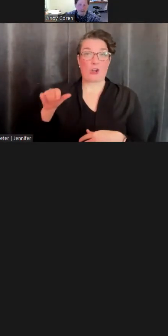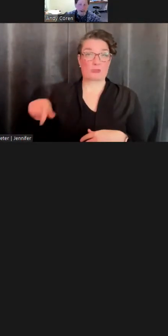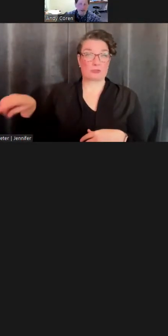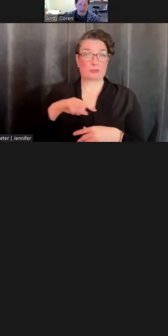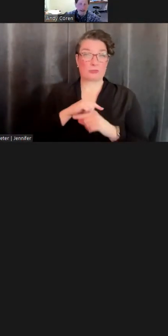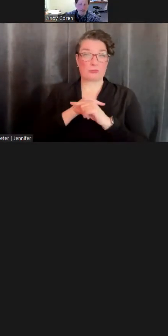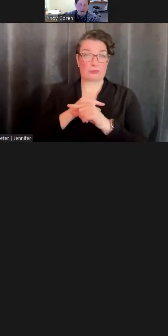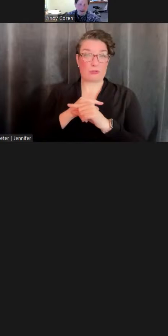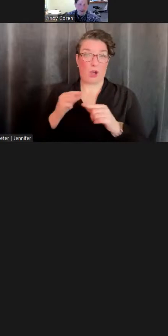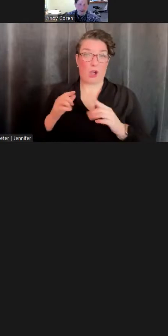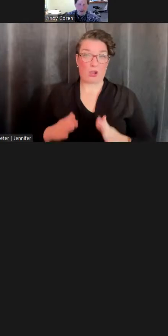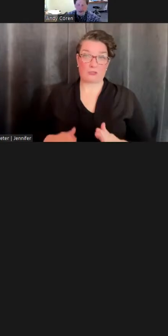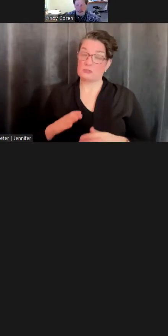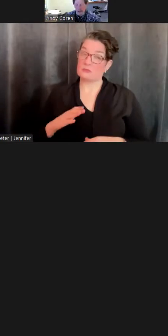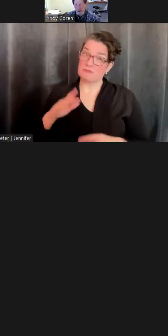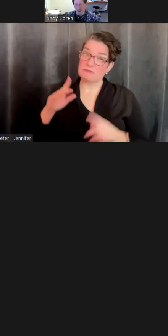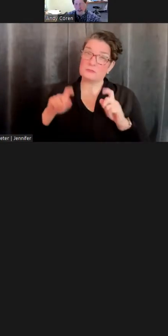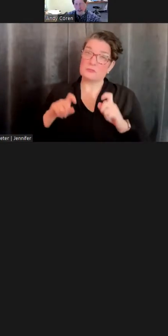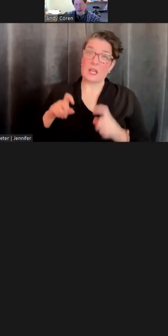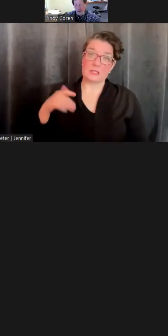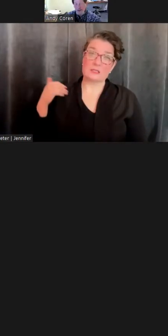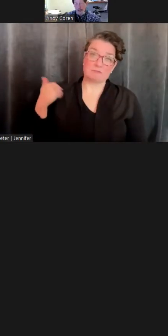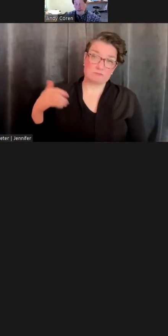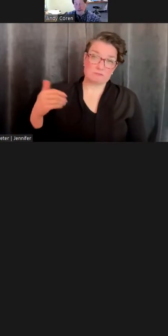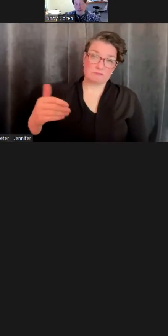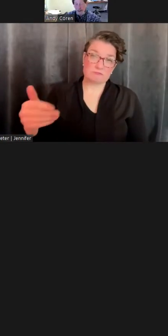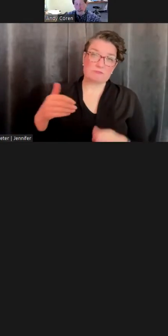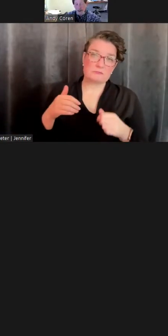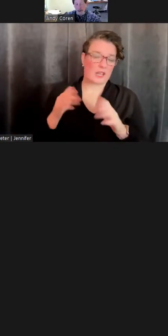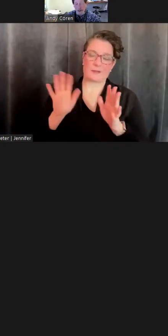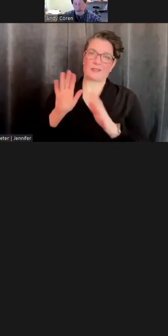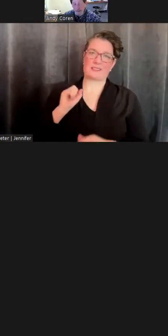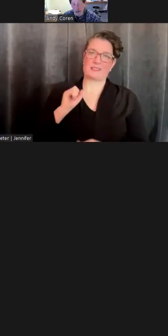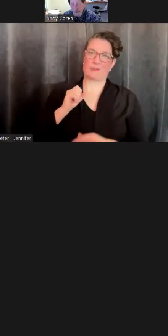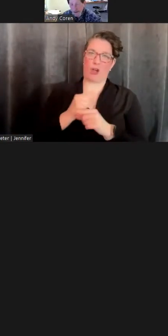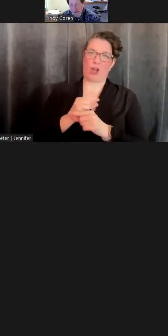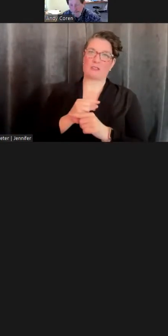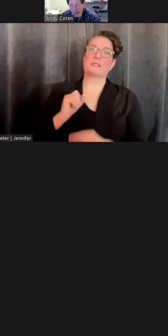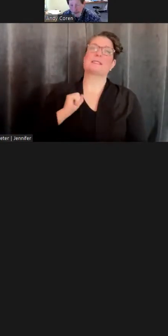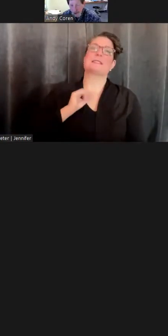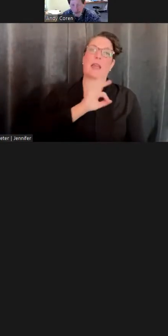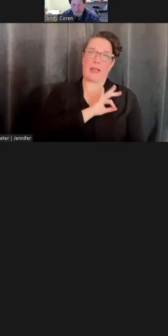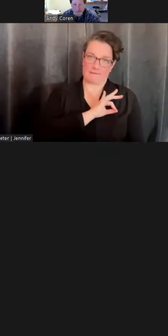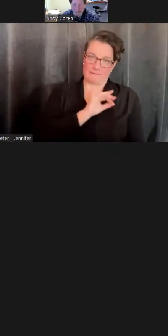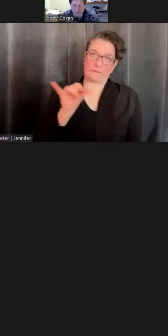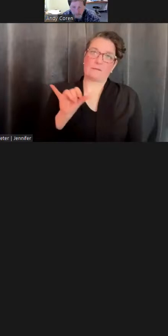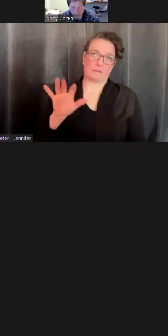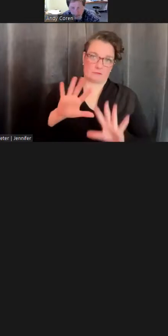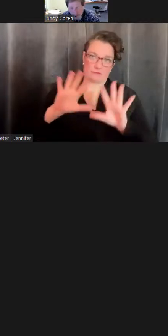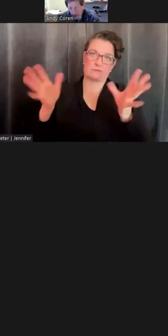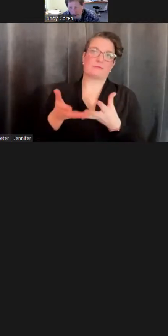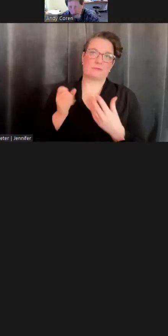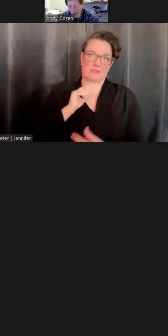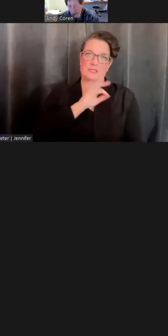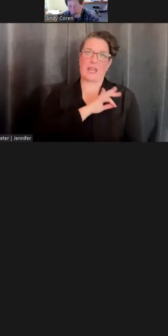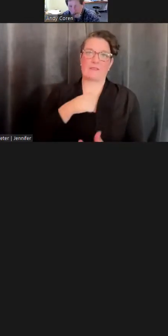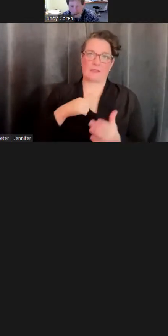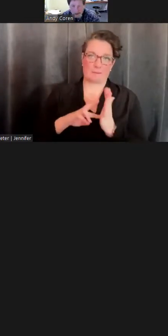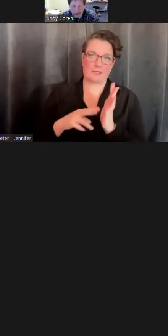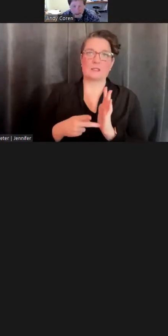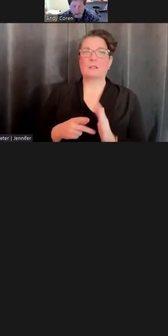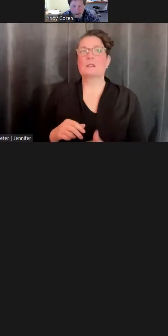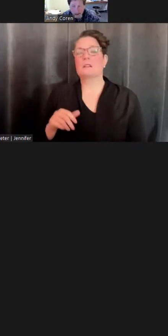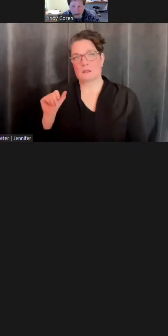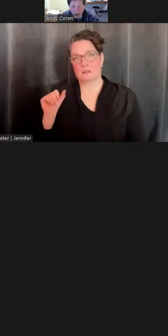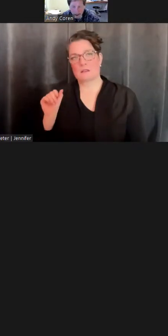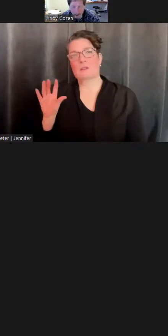tested on a very regular basis within the jails, or the staff, I should say, not just the deputies. And so we try and